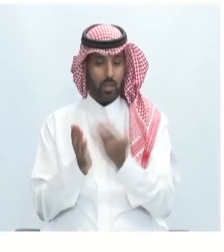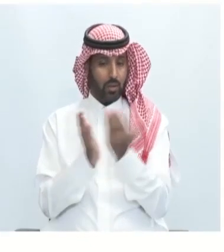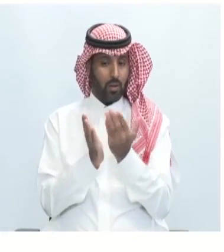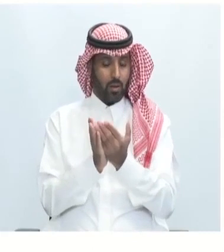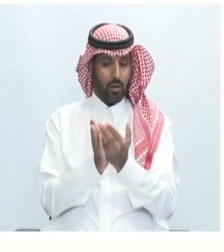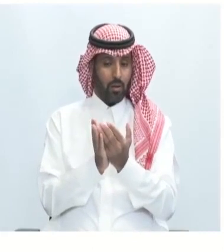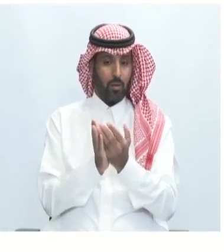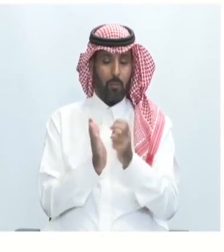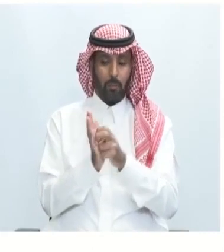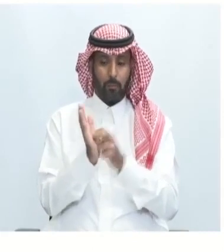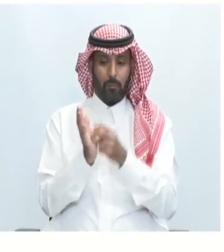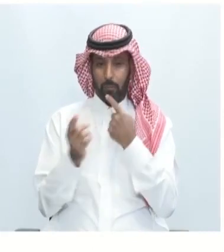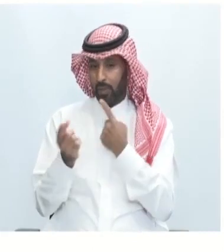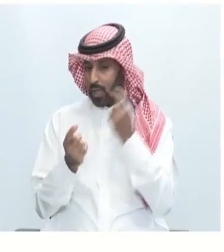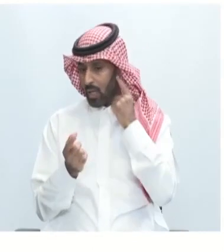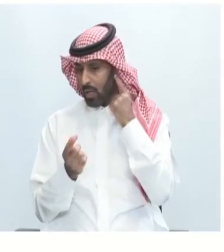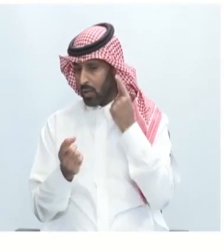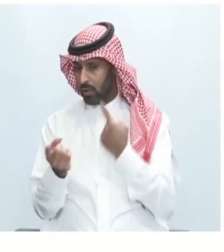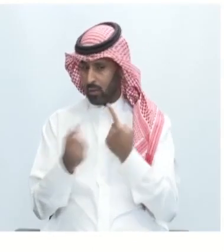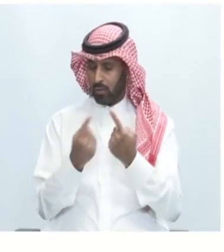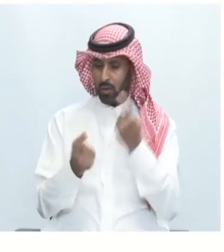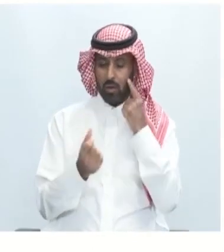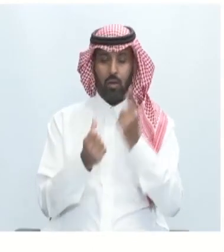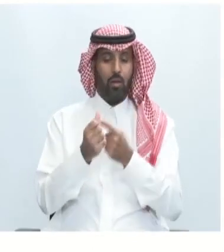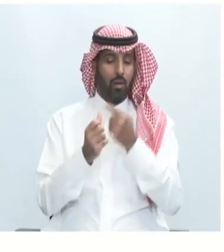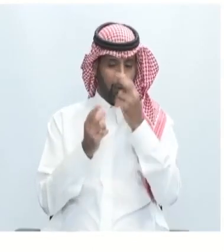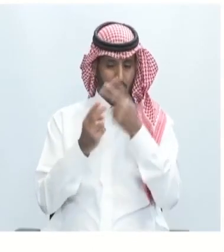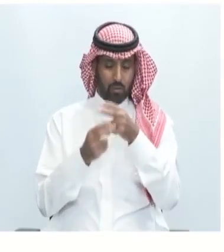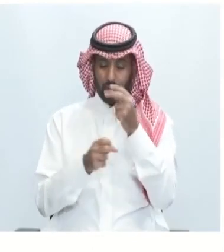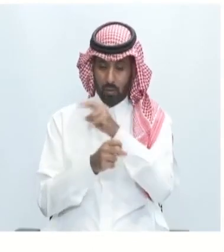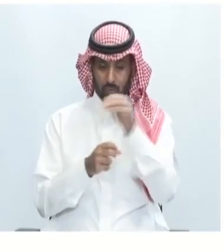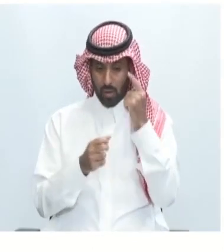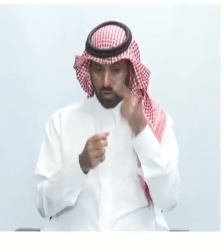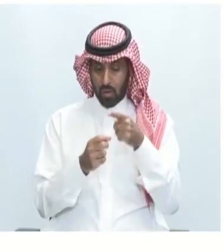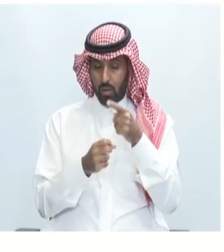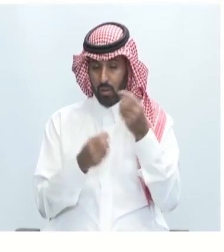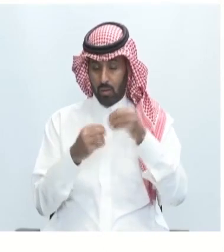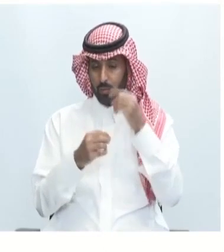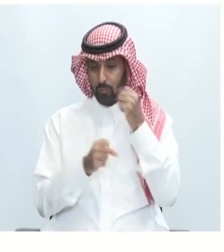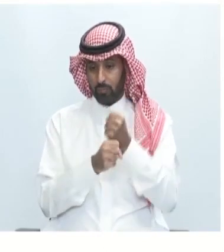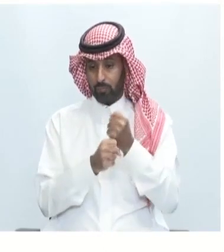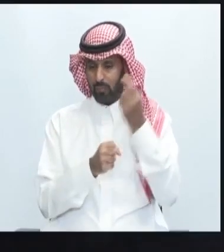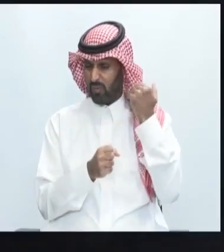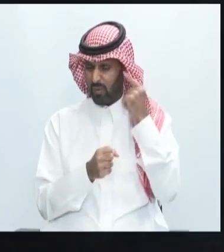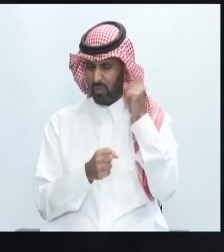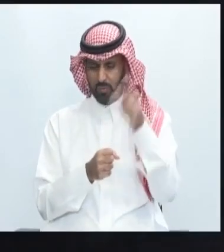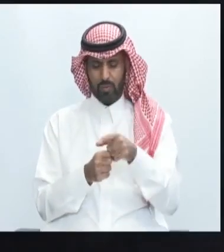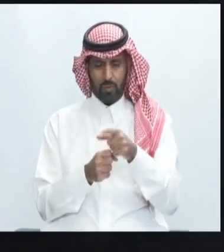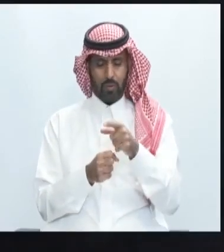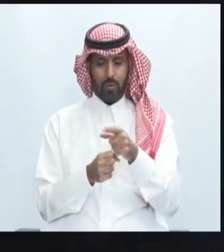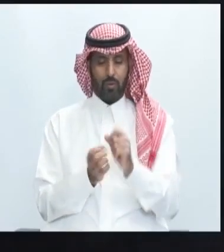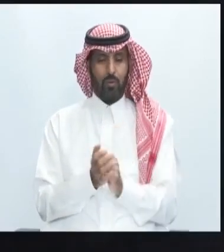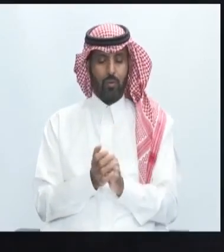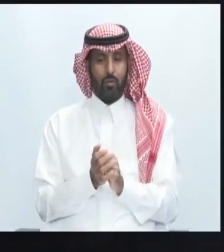the listen and discuss, find more examples of sentences in the passive. Can you pinpoint here any